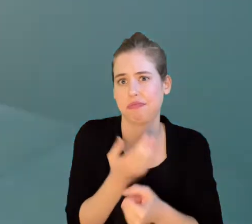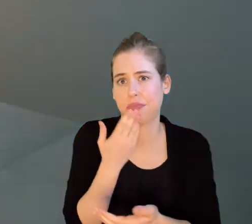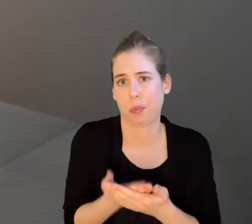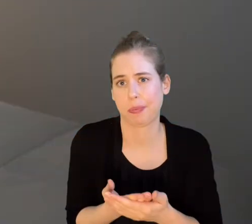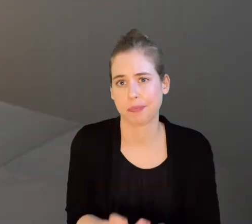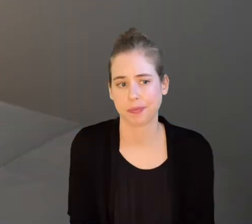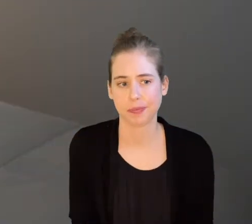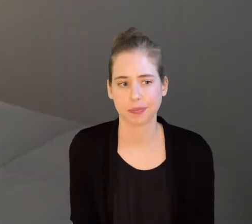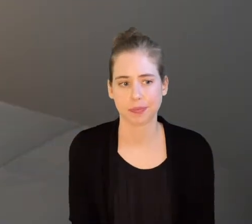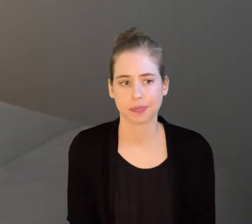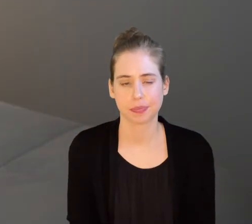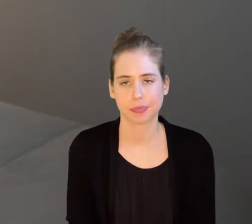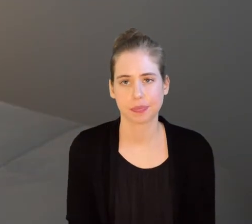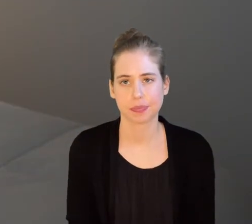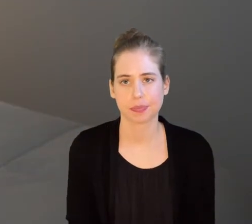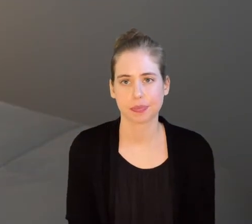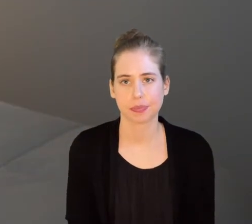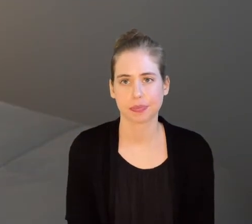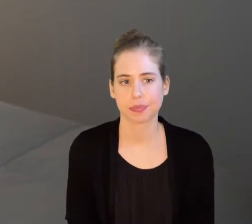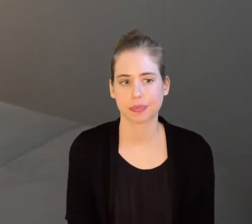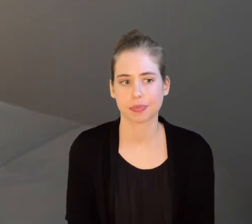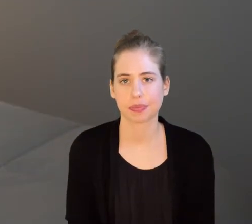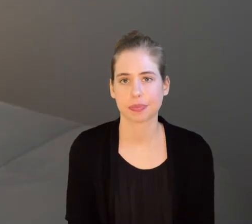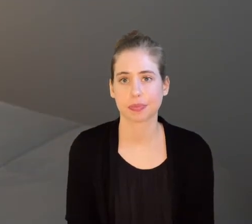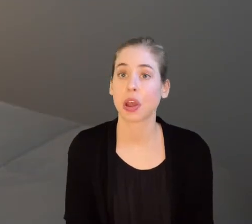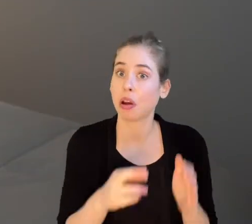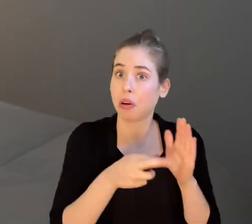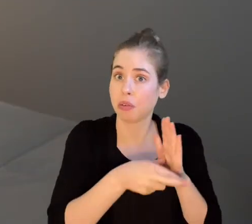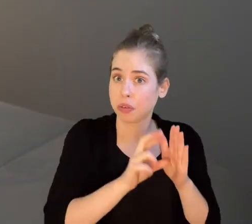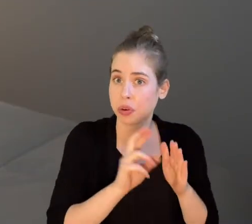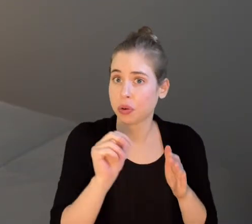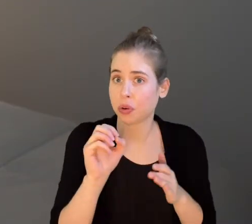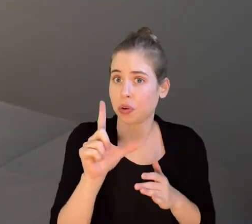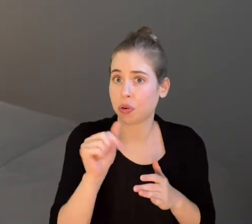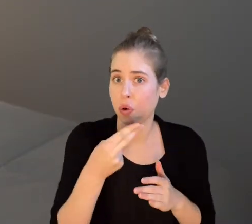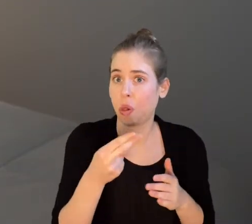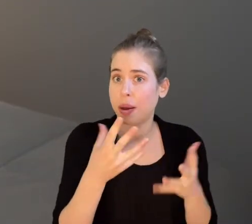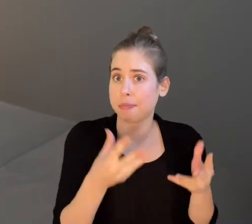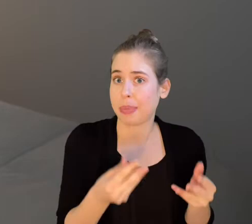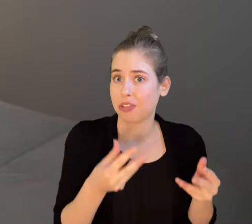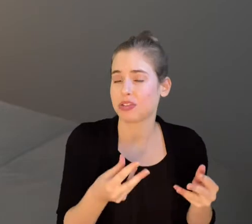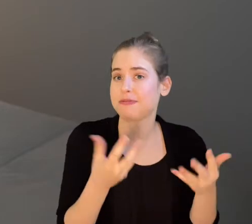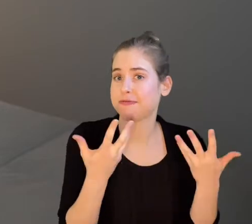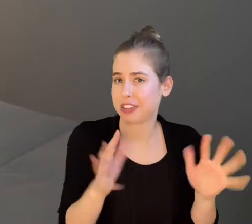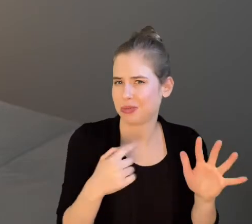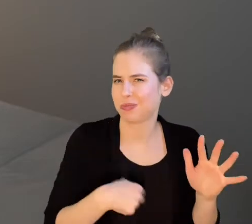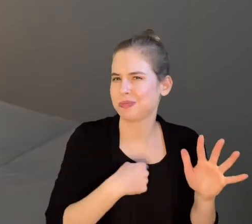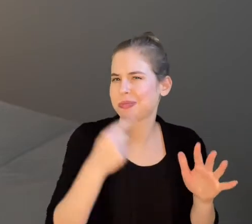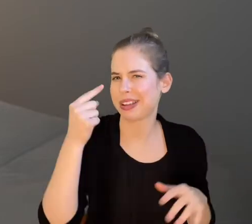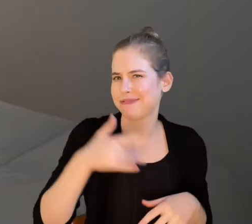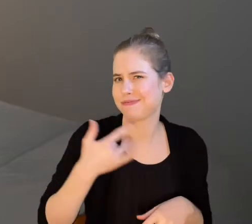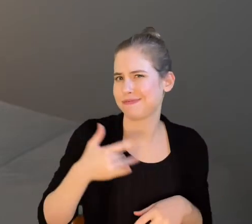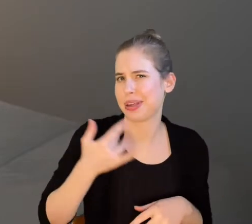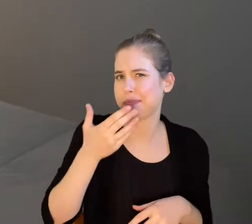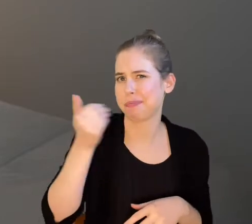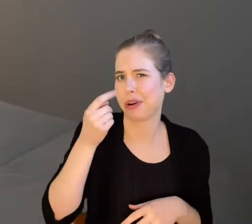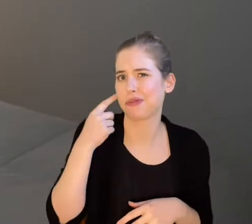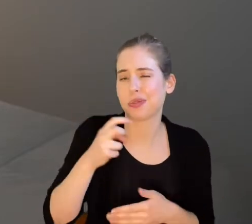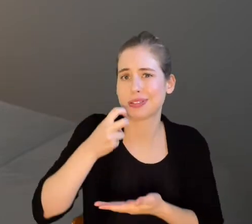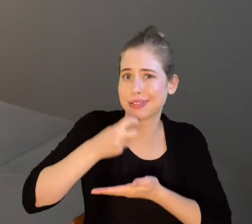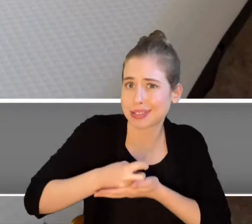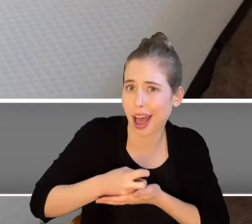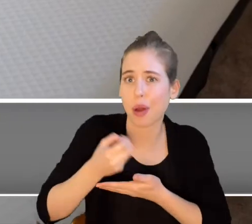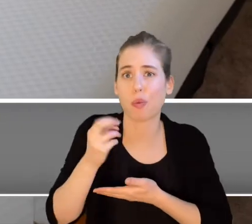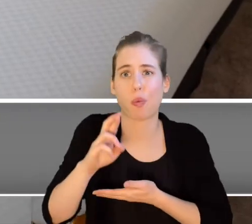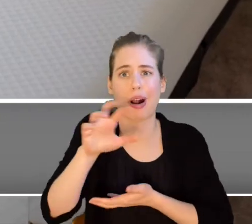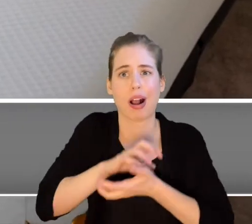After reviewing the NOLA mattress, we felt that this mattress was best suited for side and combination sleepers. So let's take